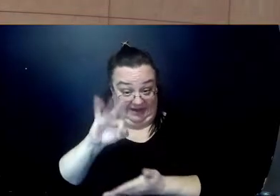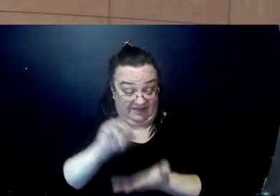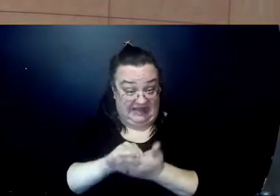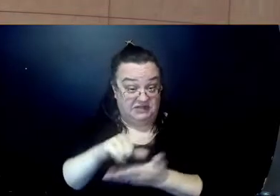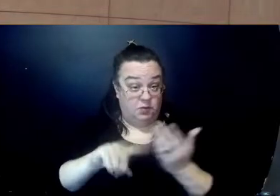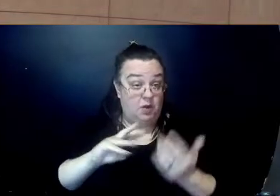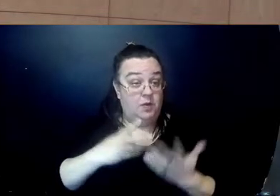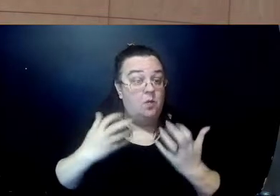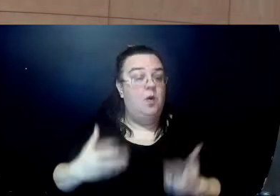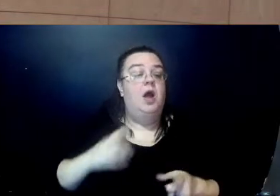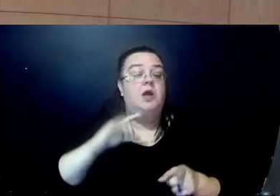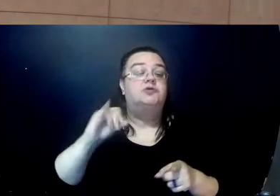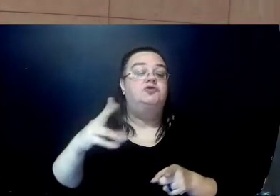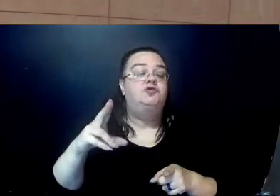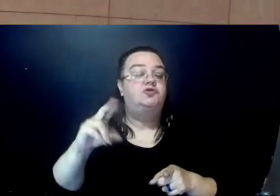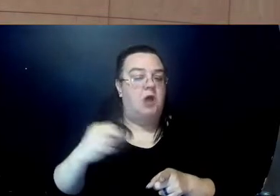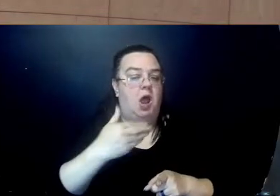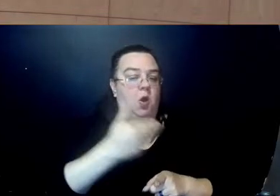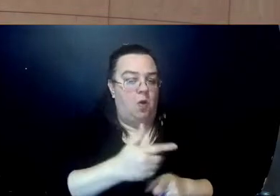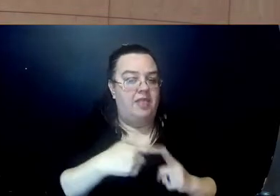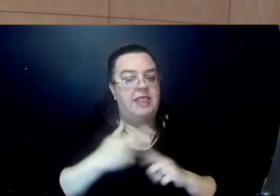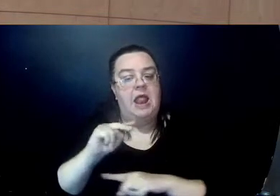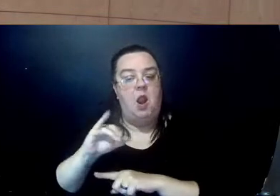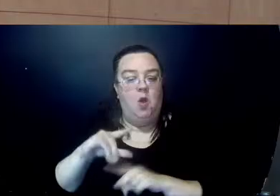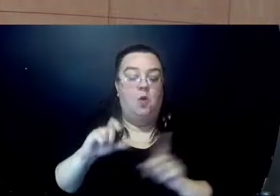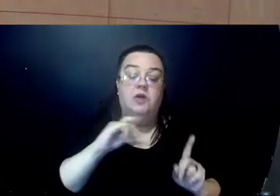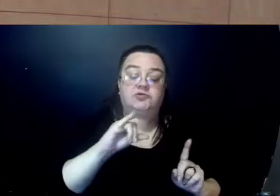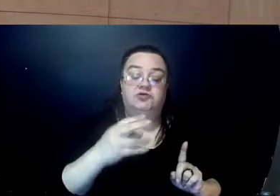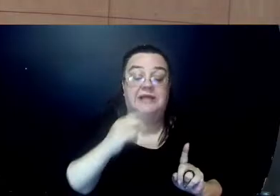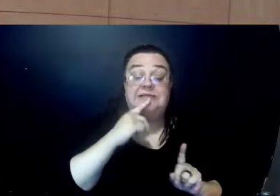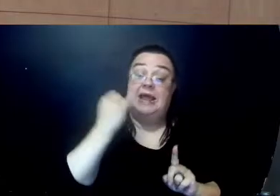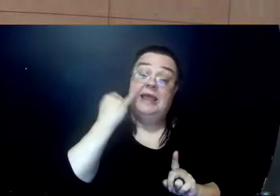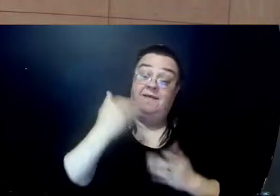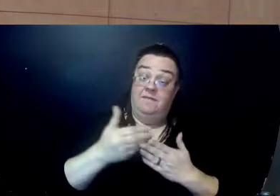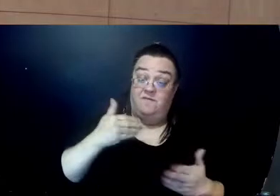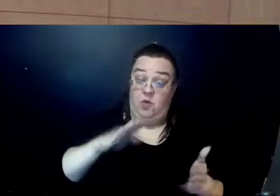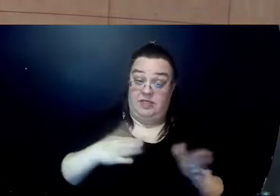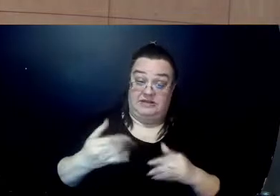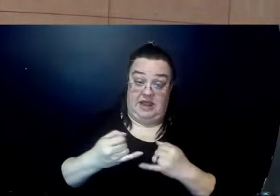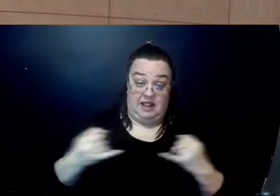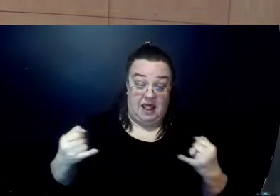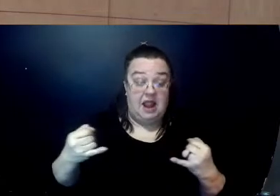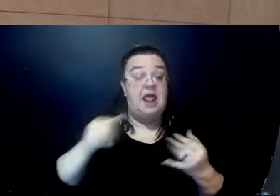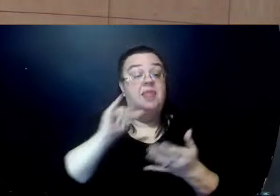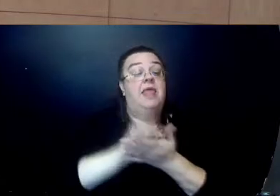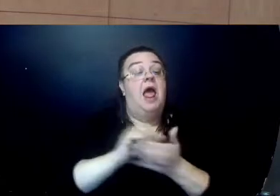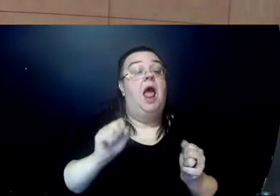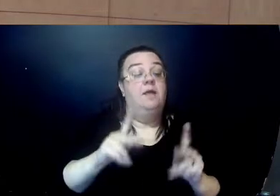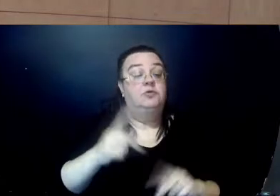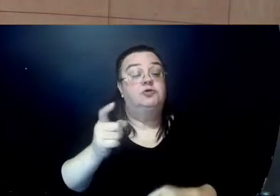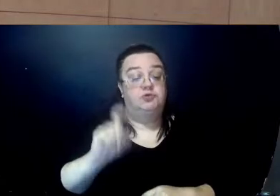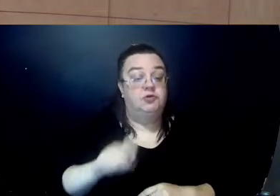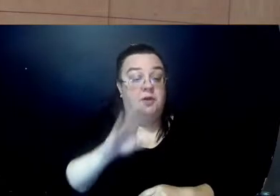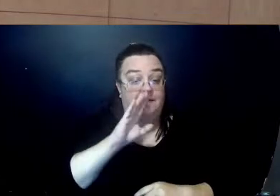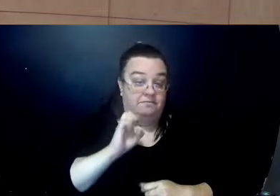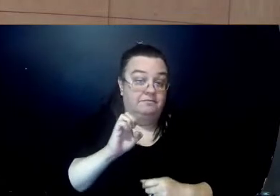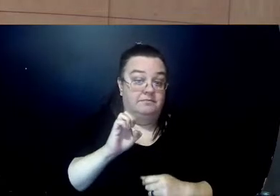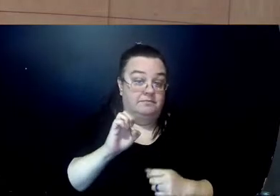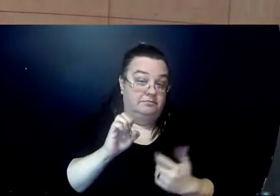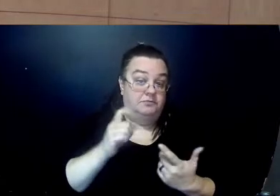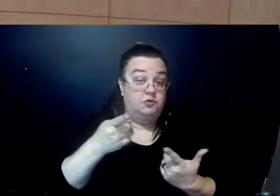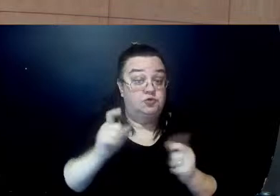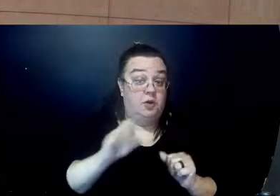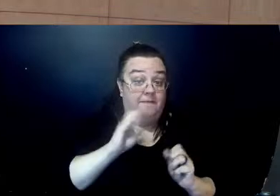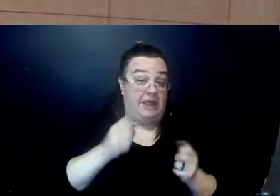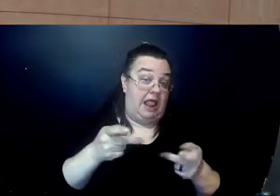John, go ahead, and then we'll go to Nicole. If it were before the deadline, that opportunity should be afforded you. So,